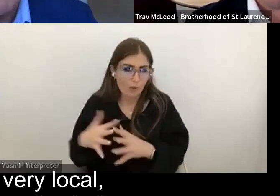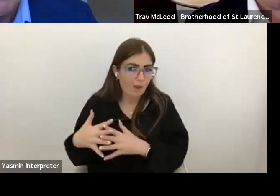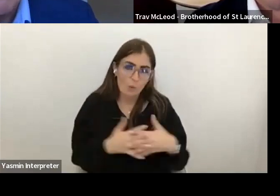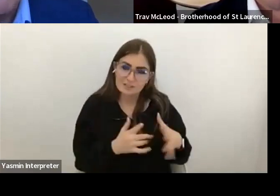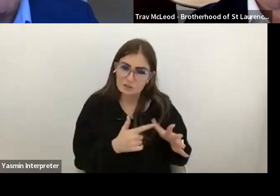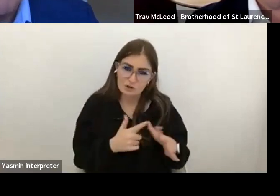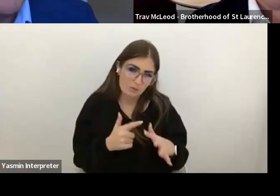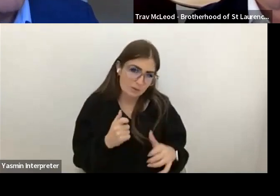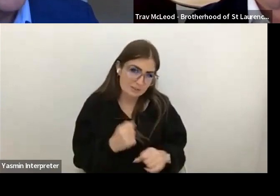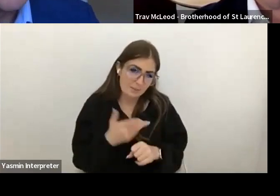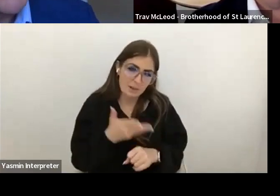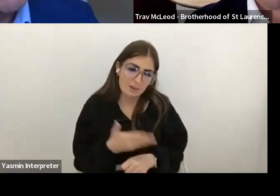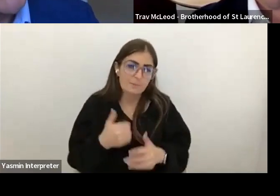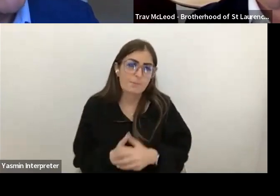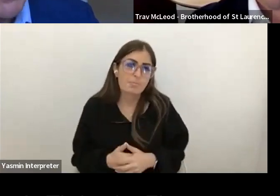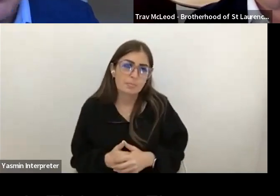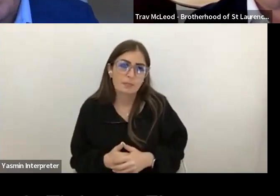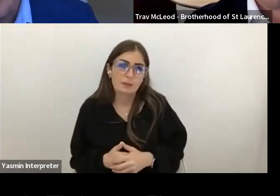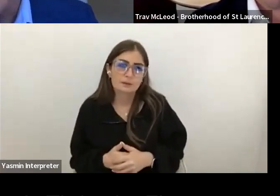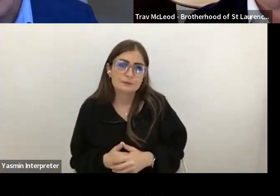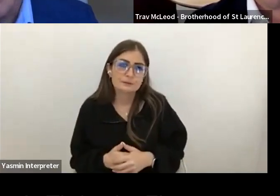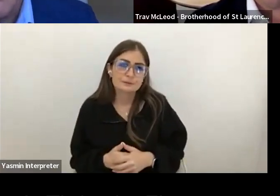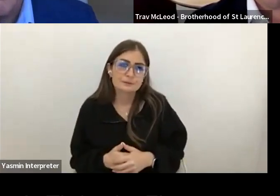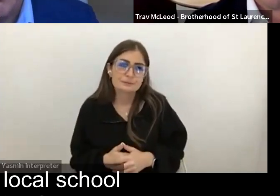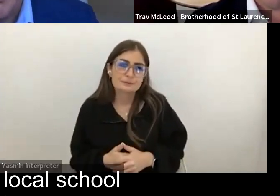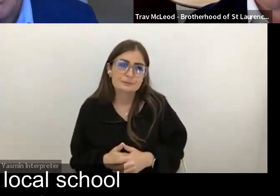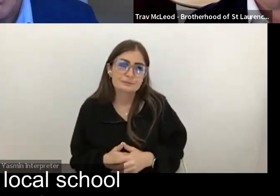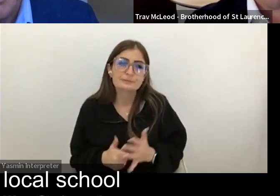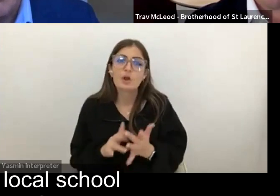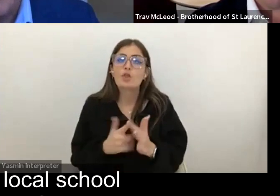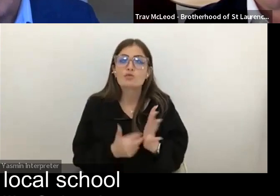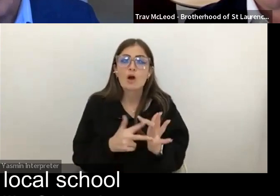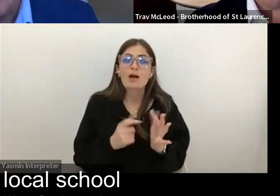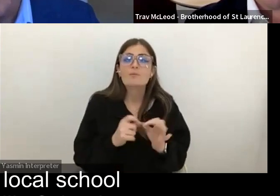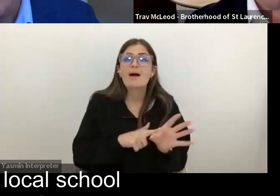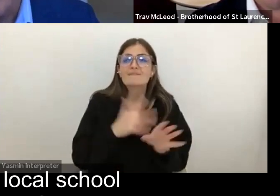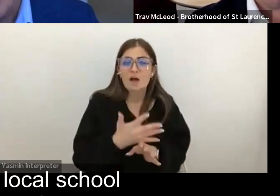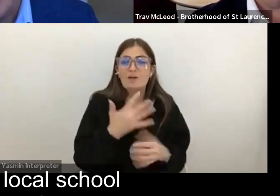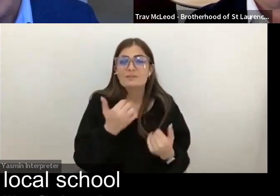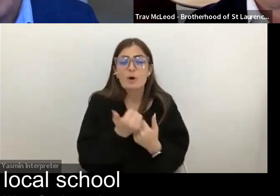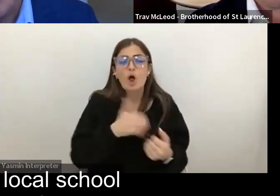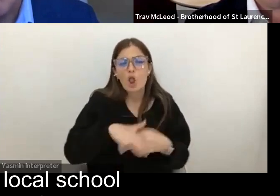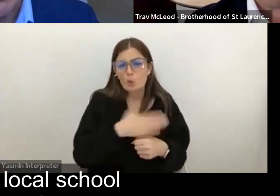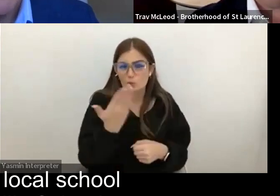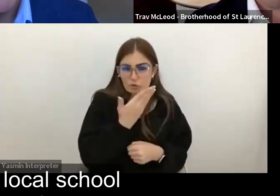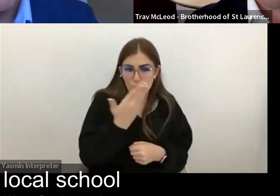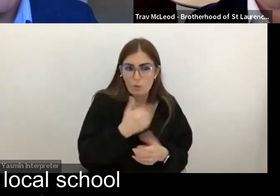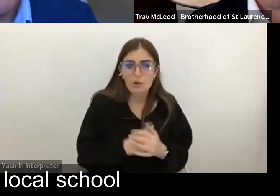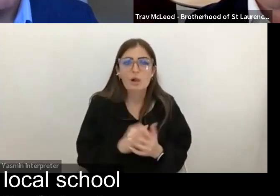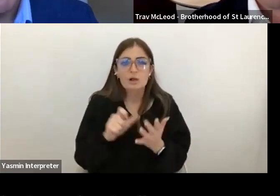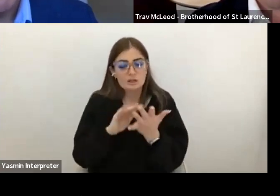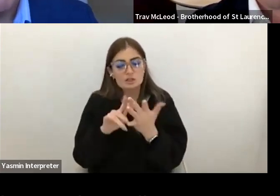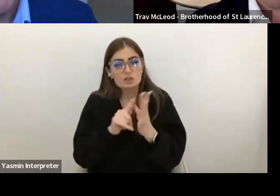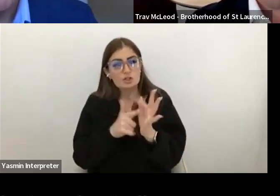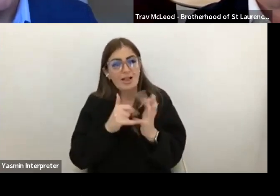Australia, one of Midriff and Thrive by Five supported a local school called Chalice